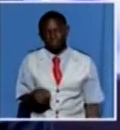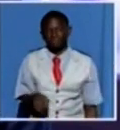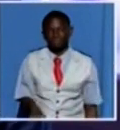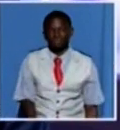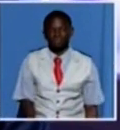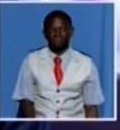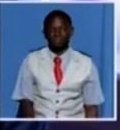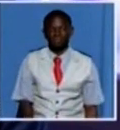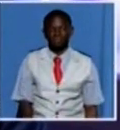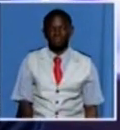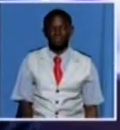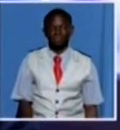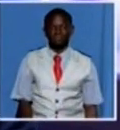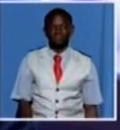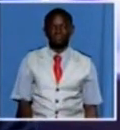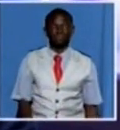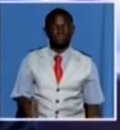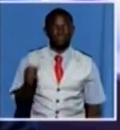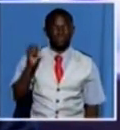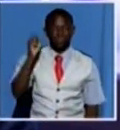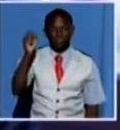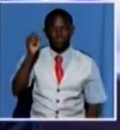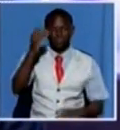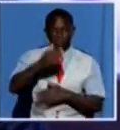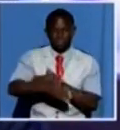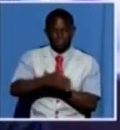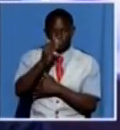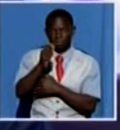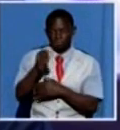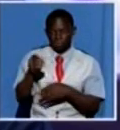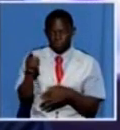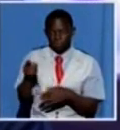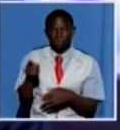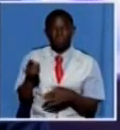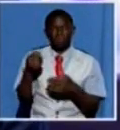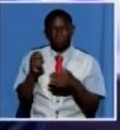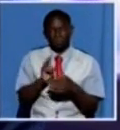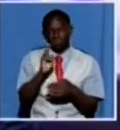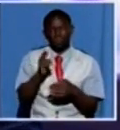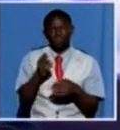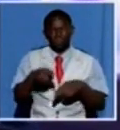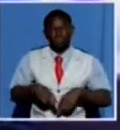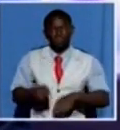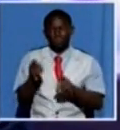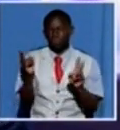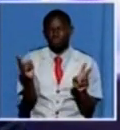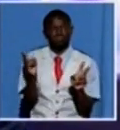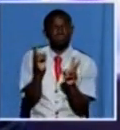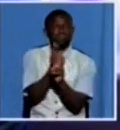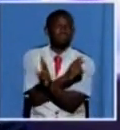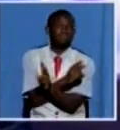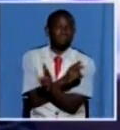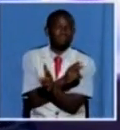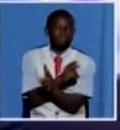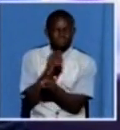two dual carriageways. I want any Zambian to challenge me, and that's why I challenge my colleagues in